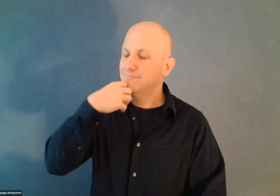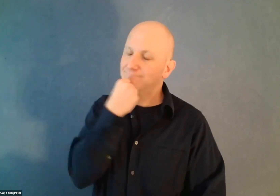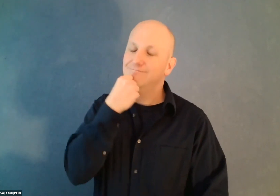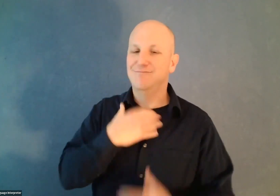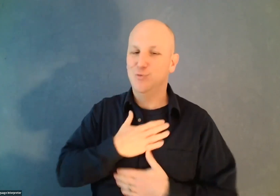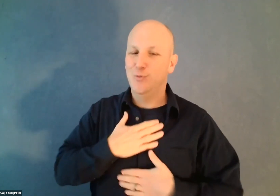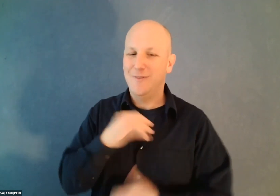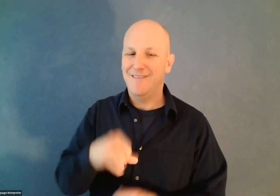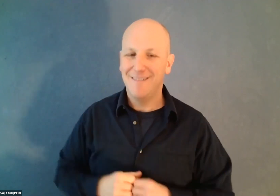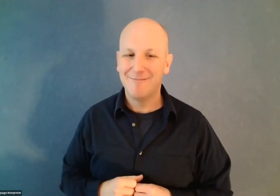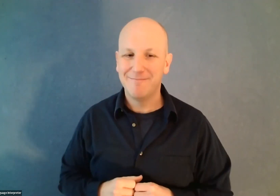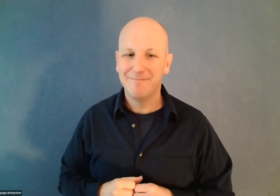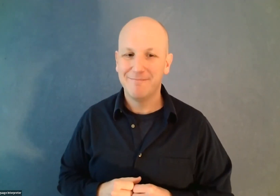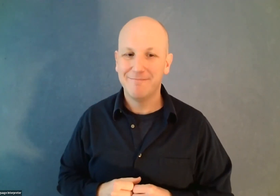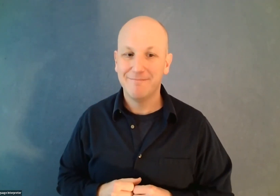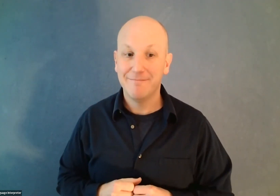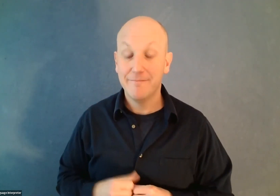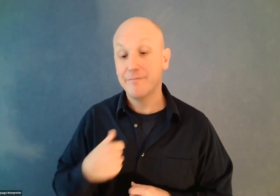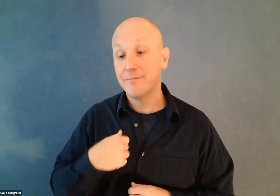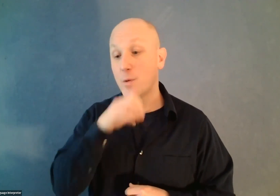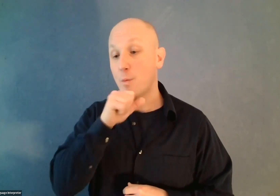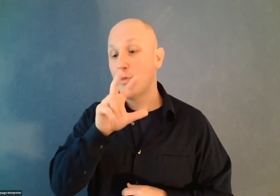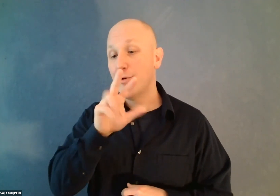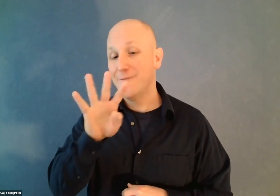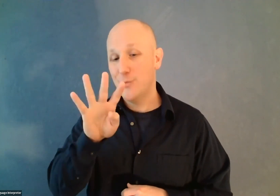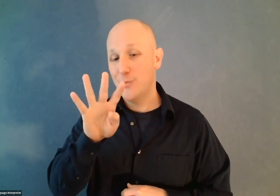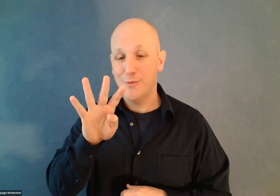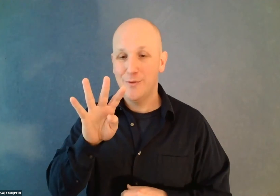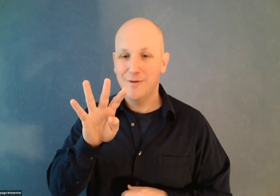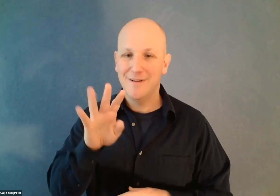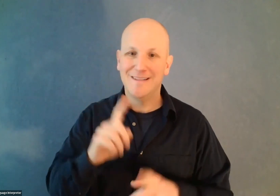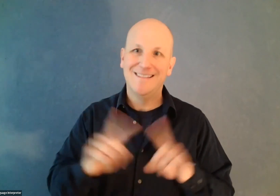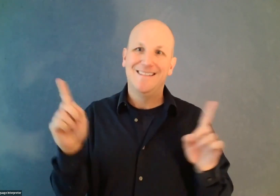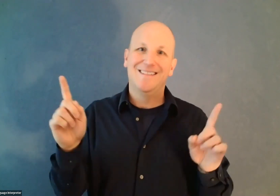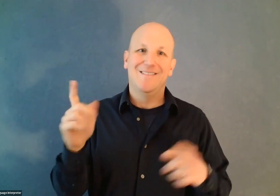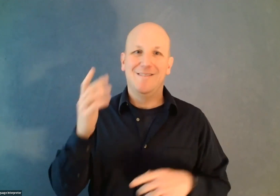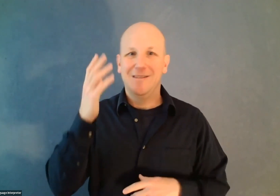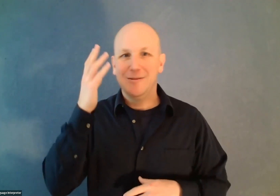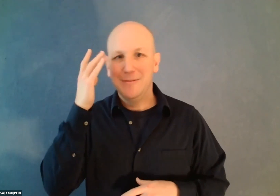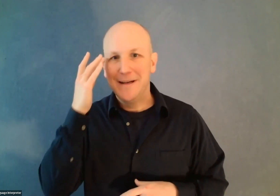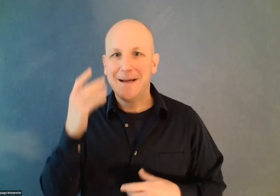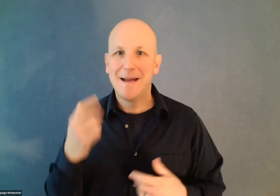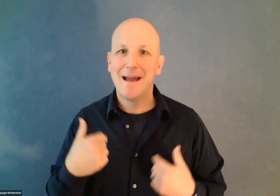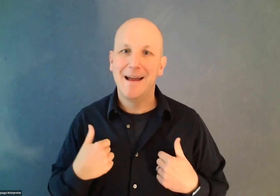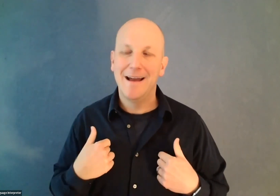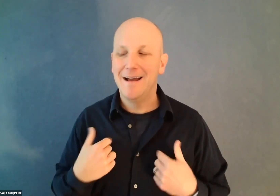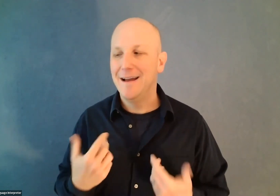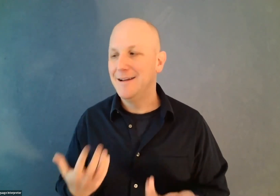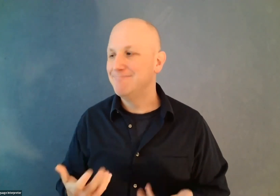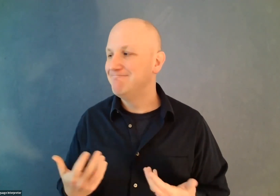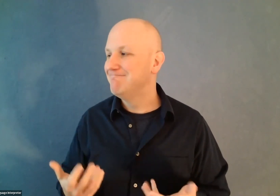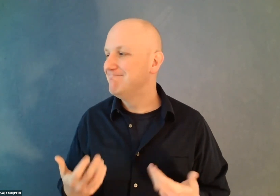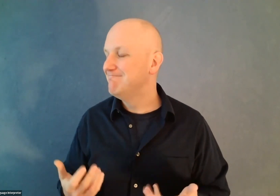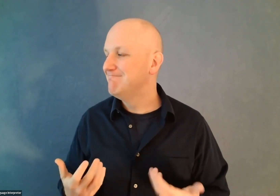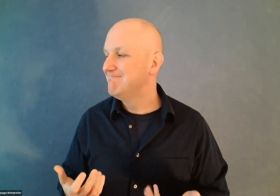And I'm 34, so I'm different because I'm one of those people who, didn't think,